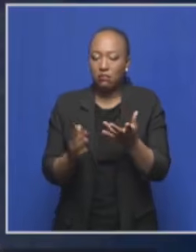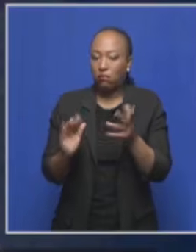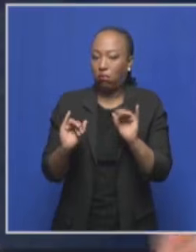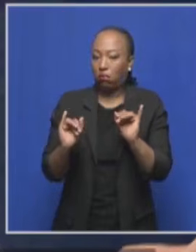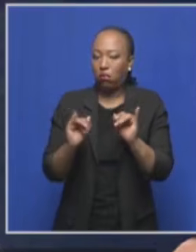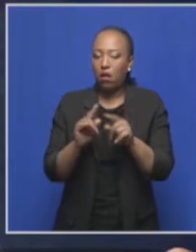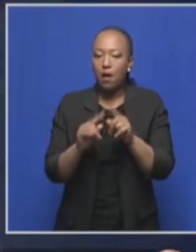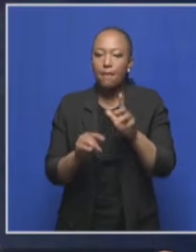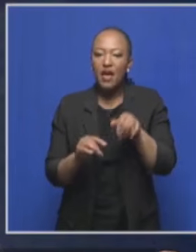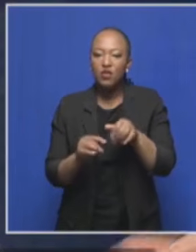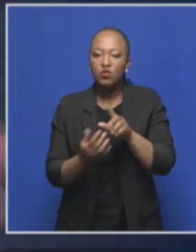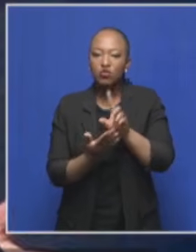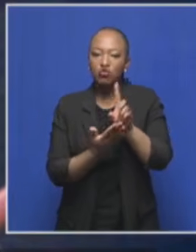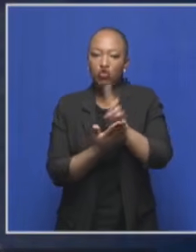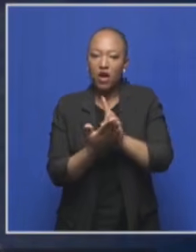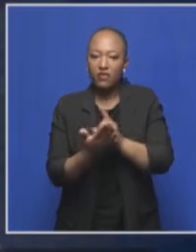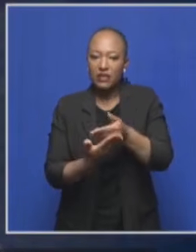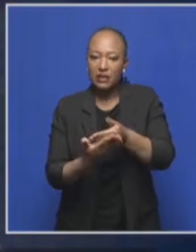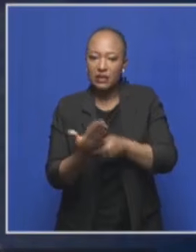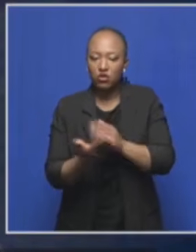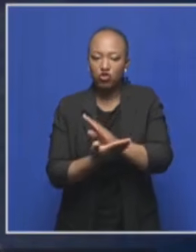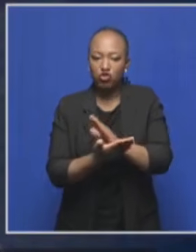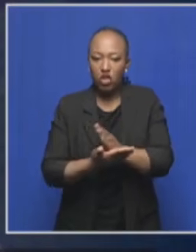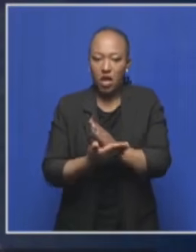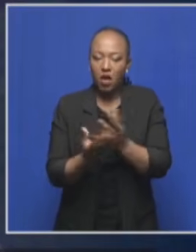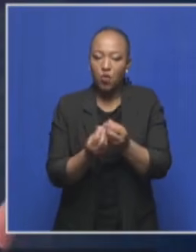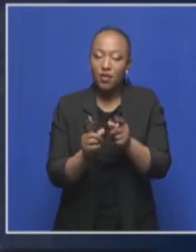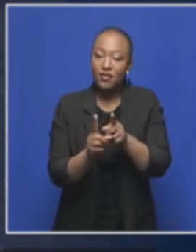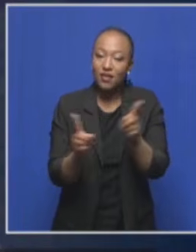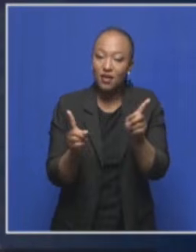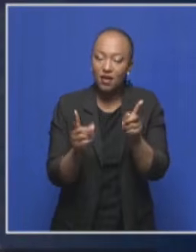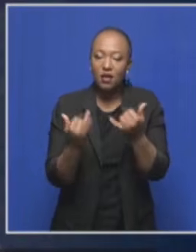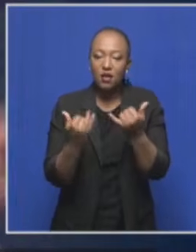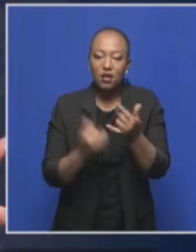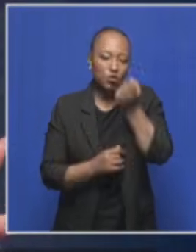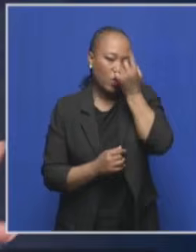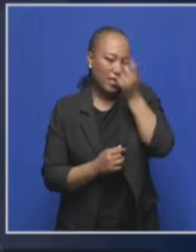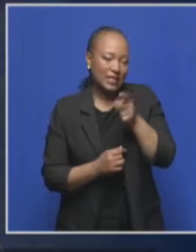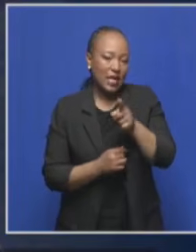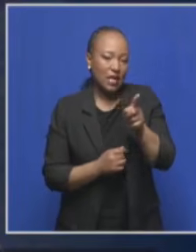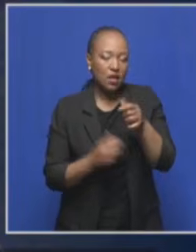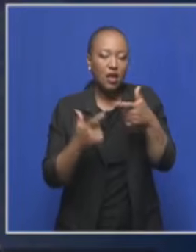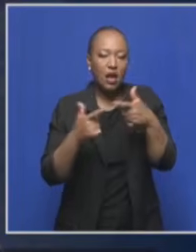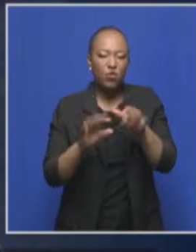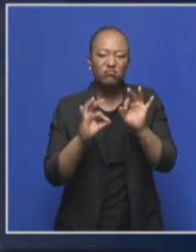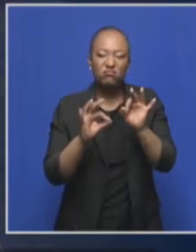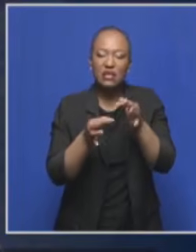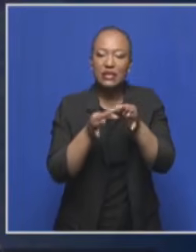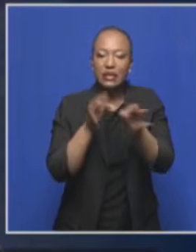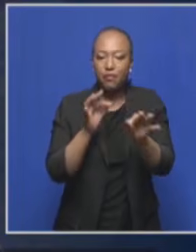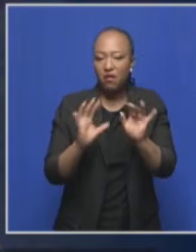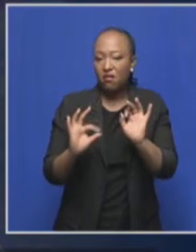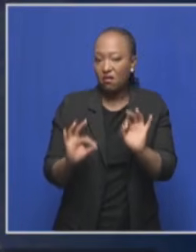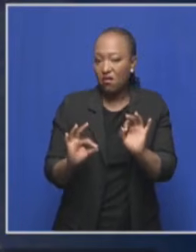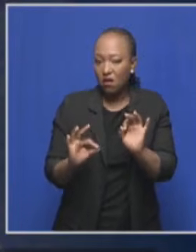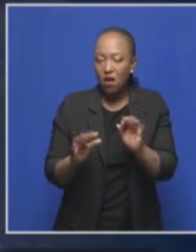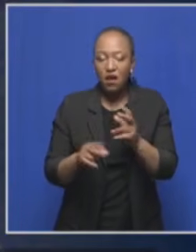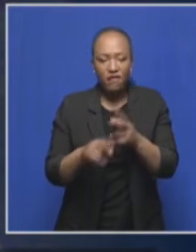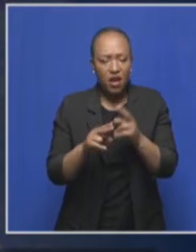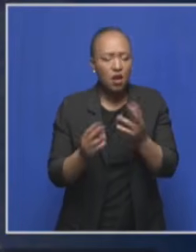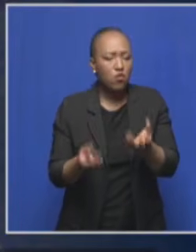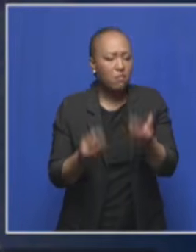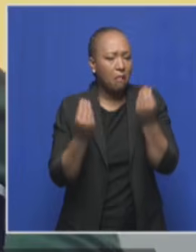to share some drafts with her, just making sure that she understands the language is simple enough. And finally, we managed to get it